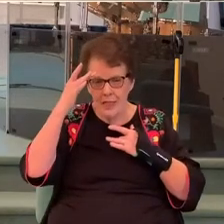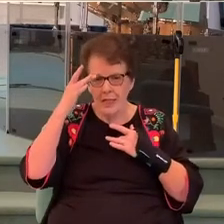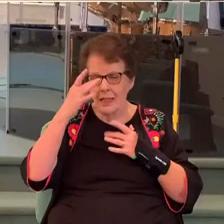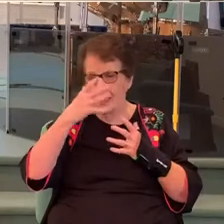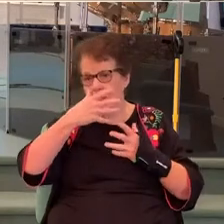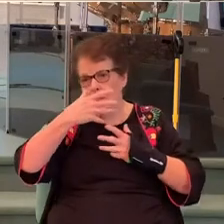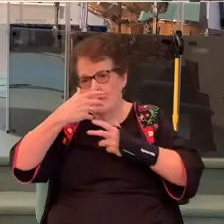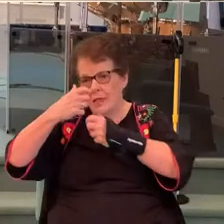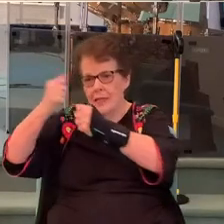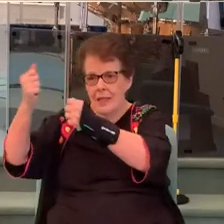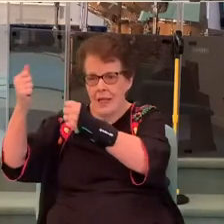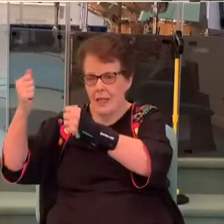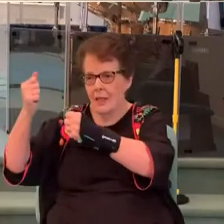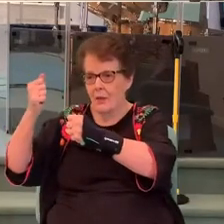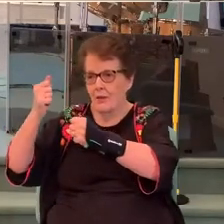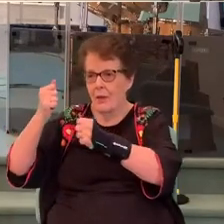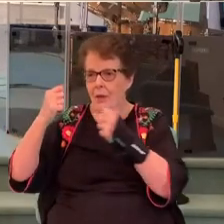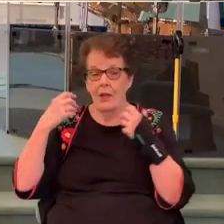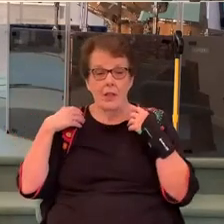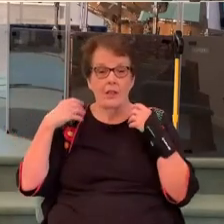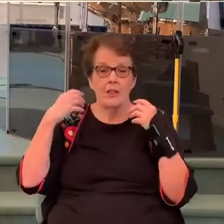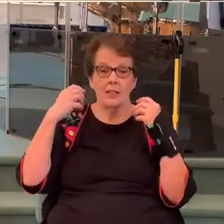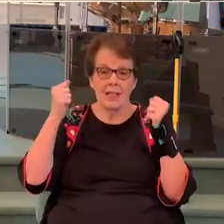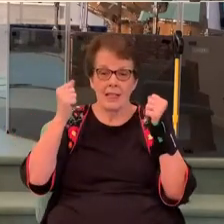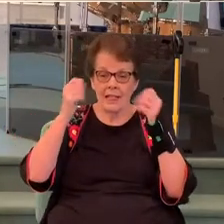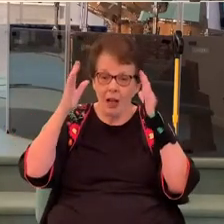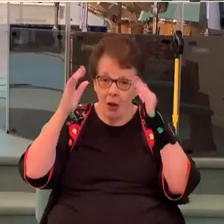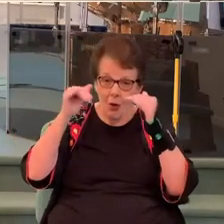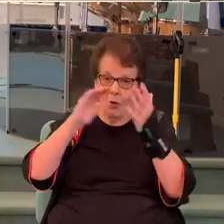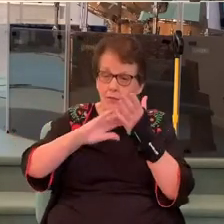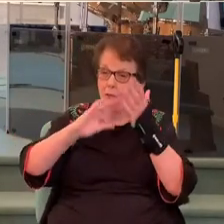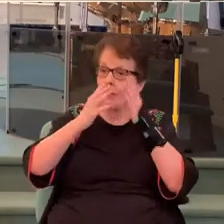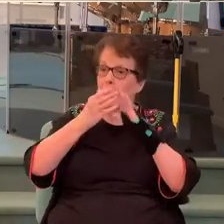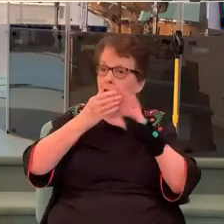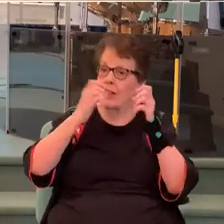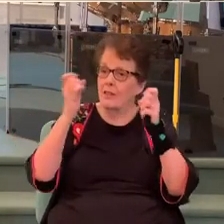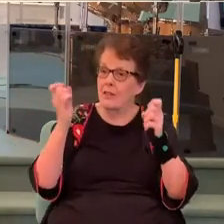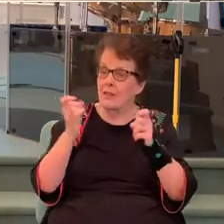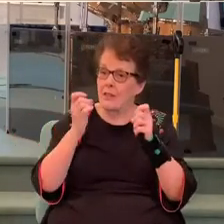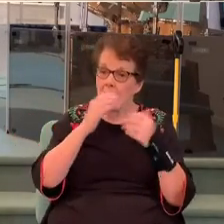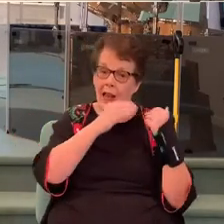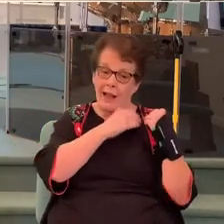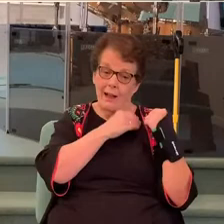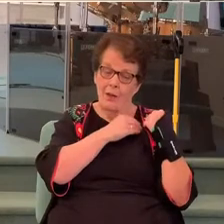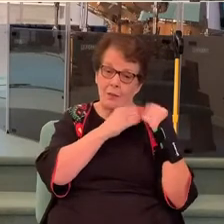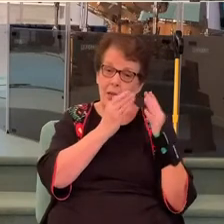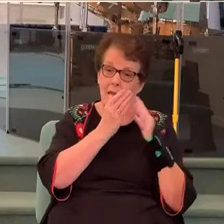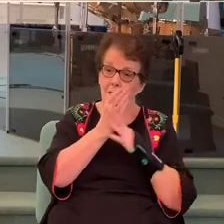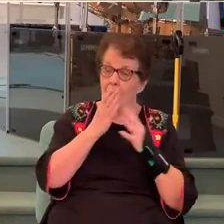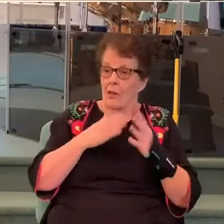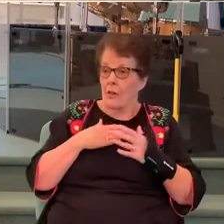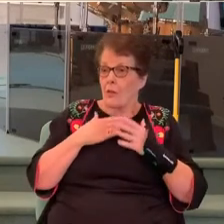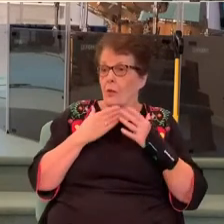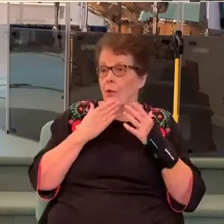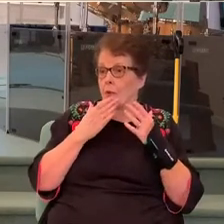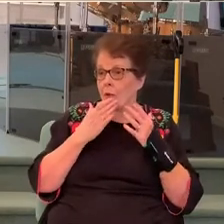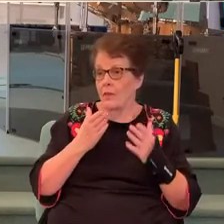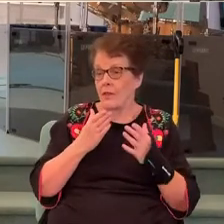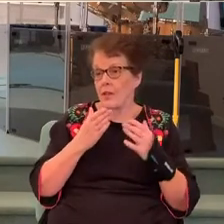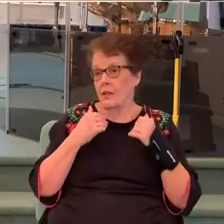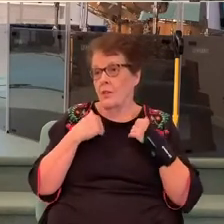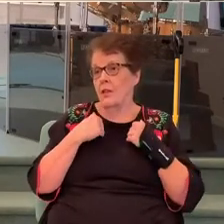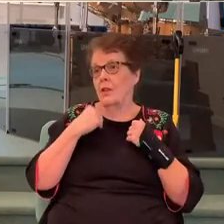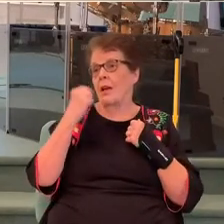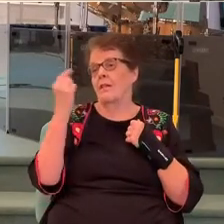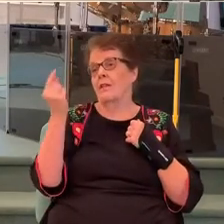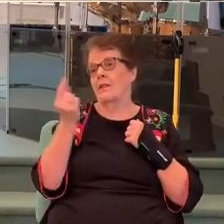There's healing in prayer. There's hope for forgiveness of sins. There's accountability through confession. There's having somebody